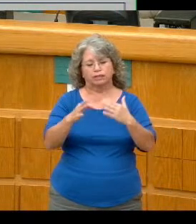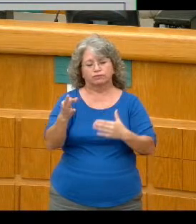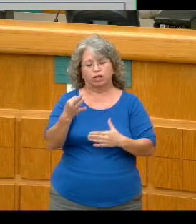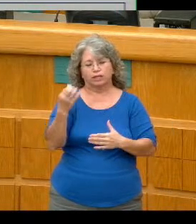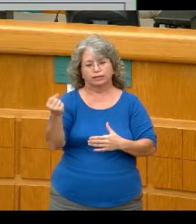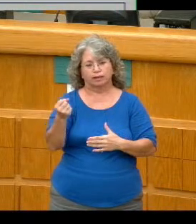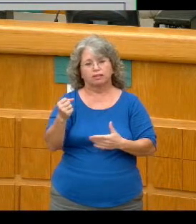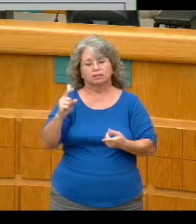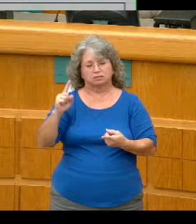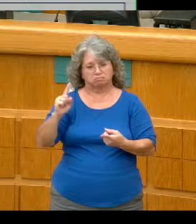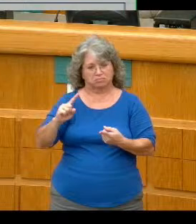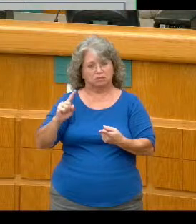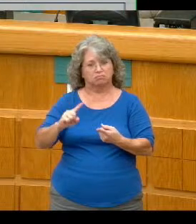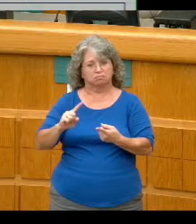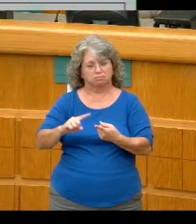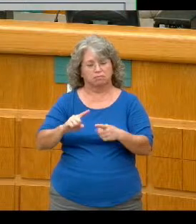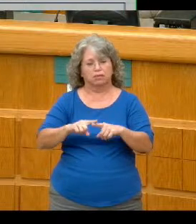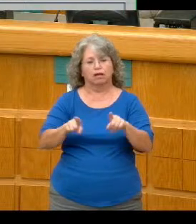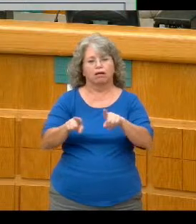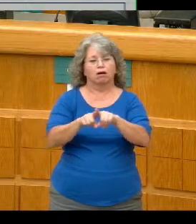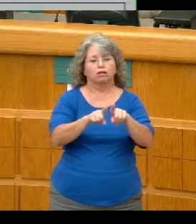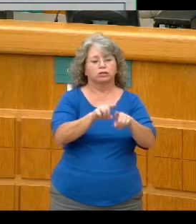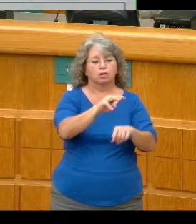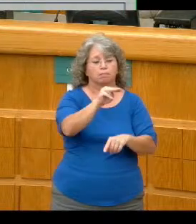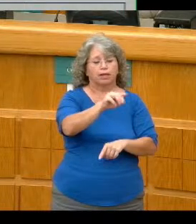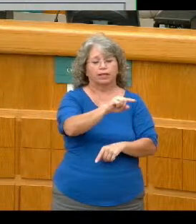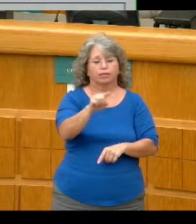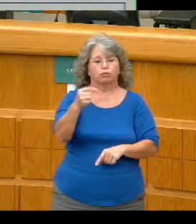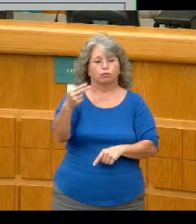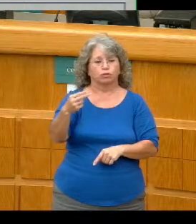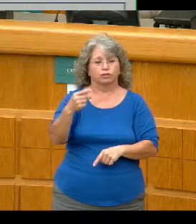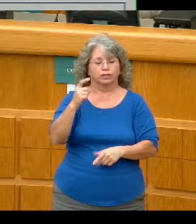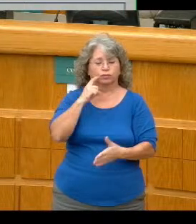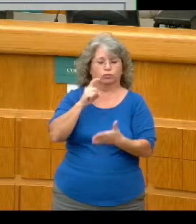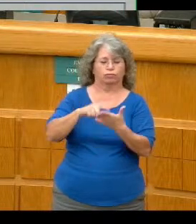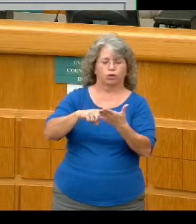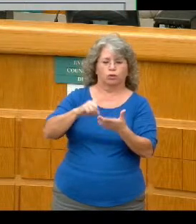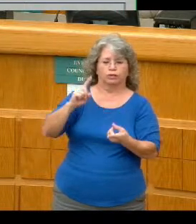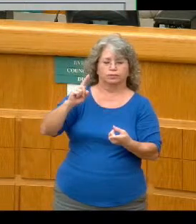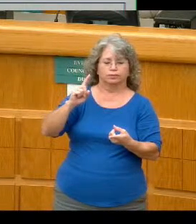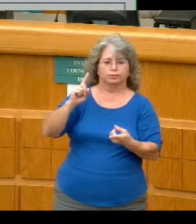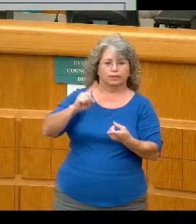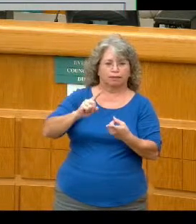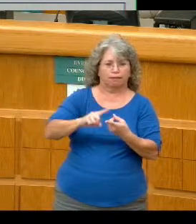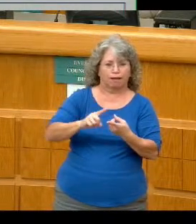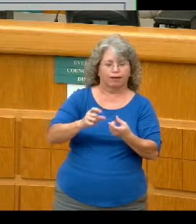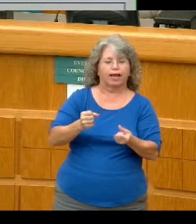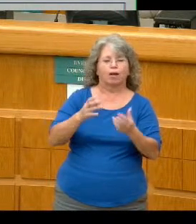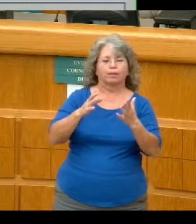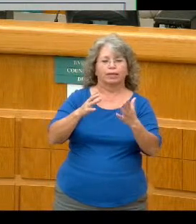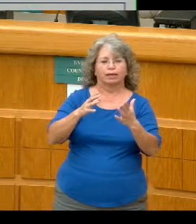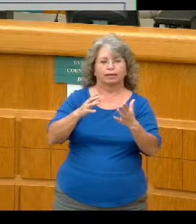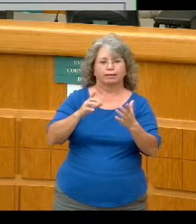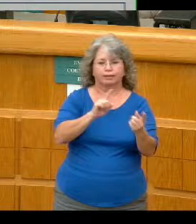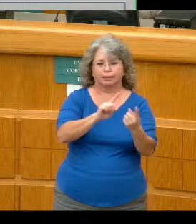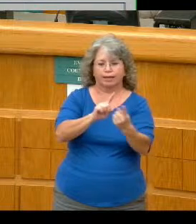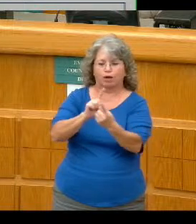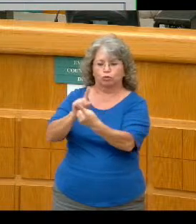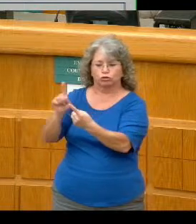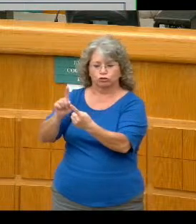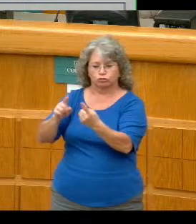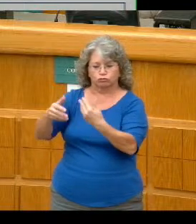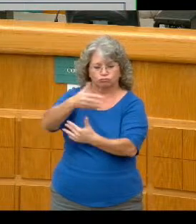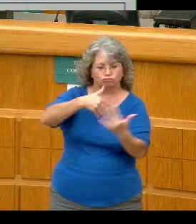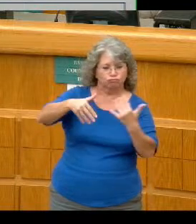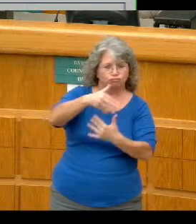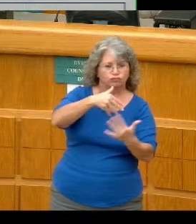on the weekends, Fridays and Saturdays, is declining, but also on Mondays through Thursdays, we're seeing a decline in the amount of encounters